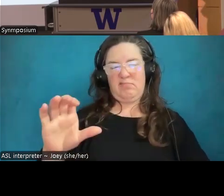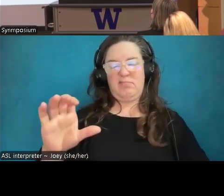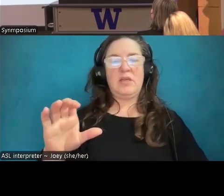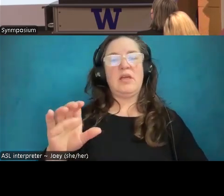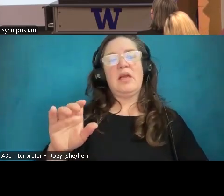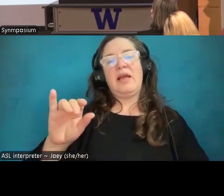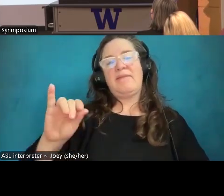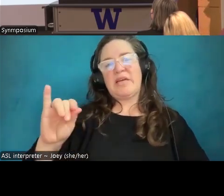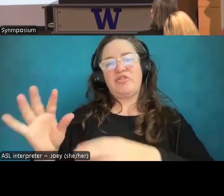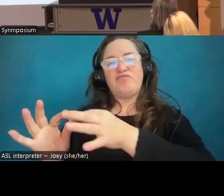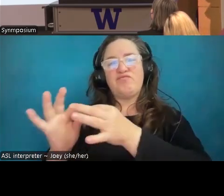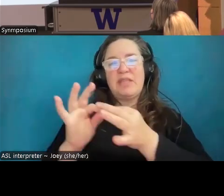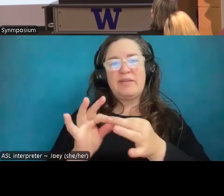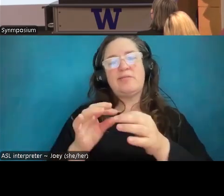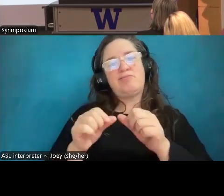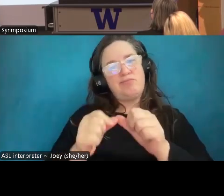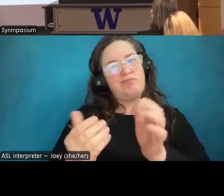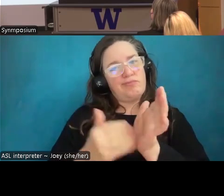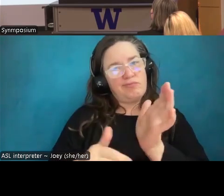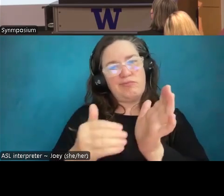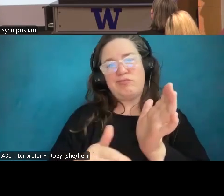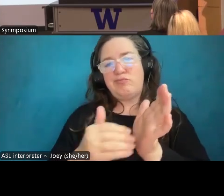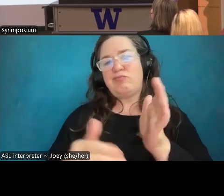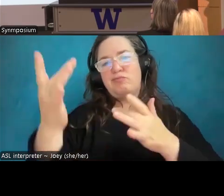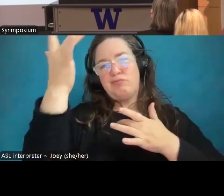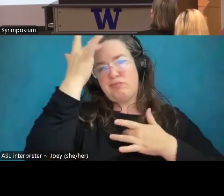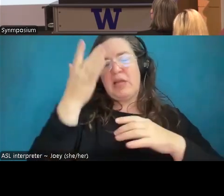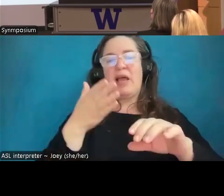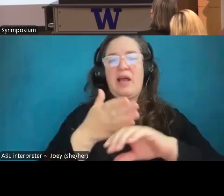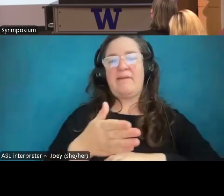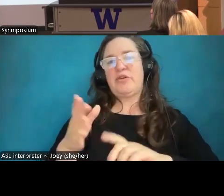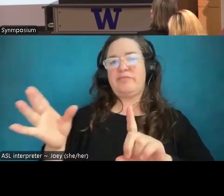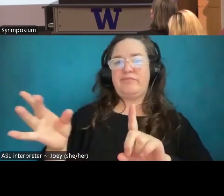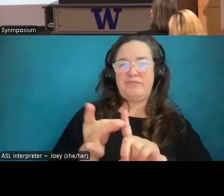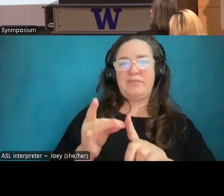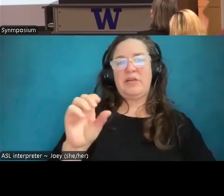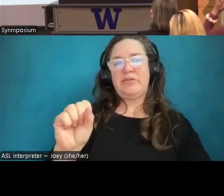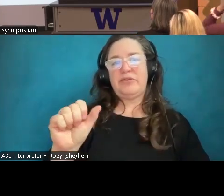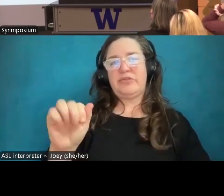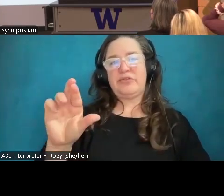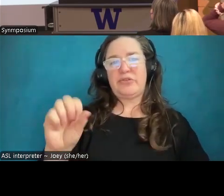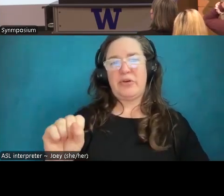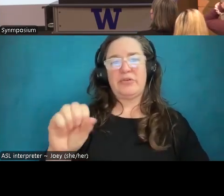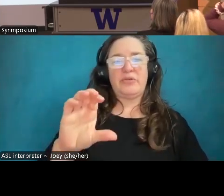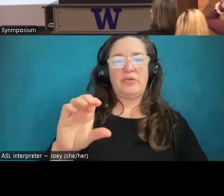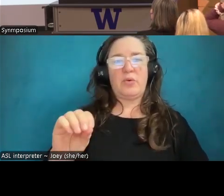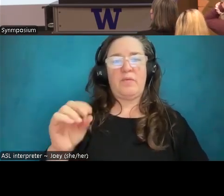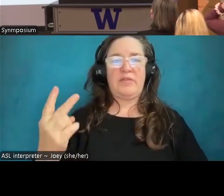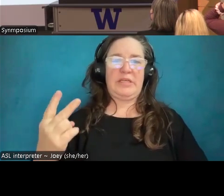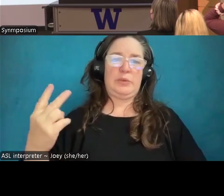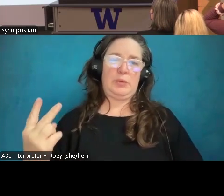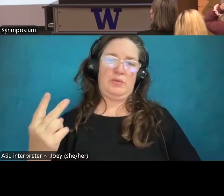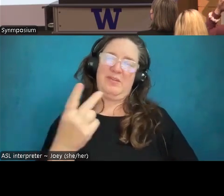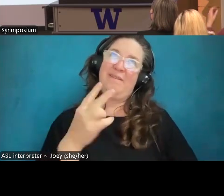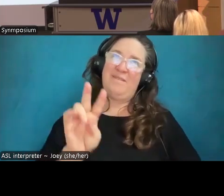occurs after a SARS-CoV-2 infection for at least 3 months as a continuous relapsing, remitting, or